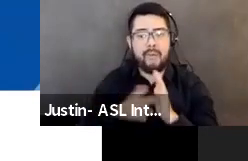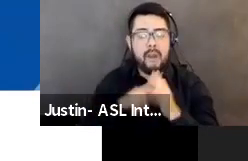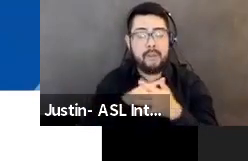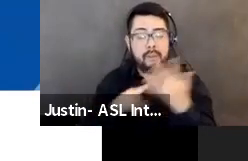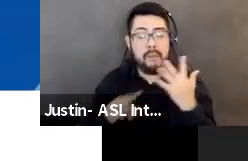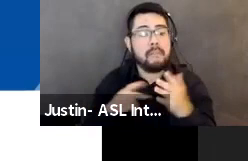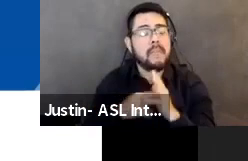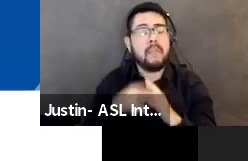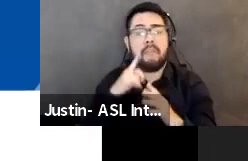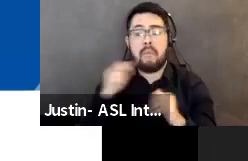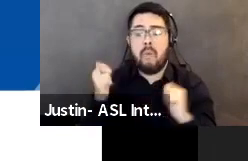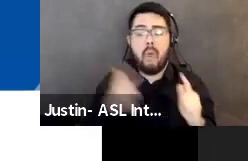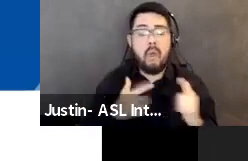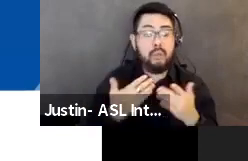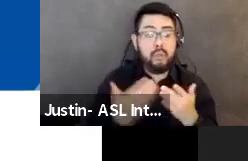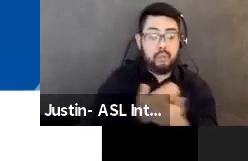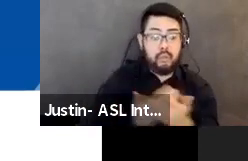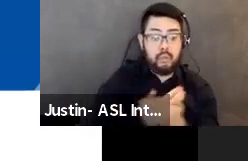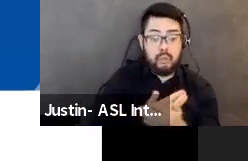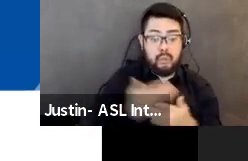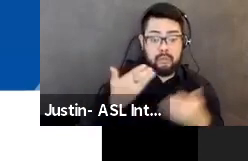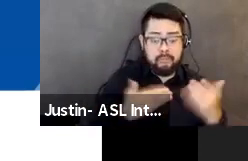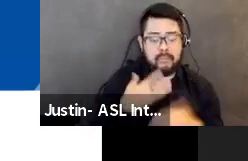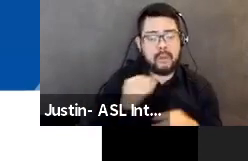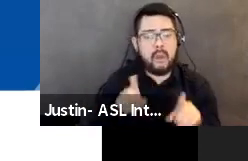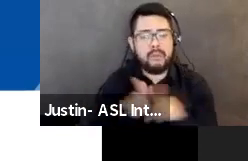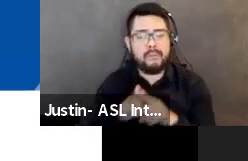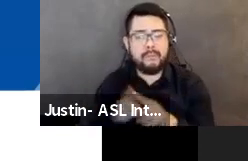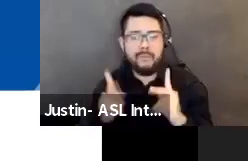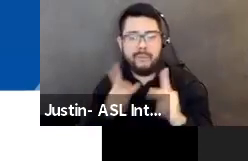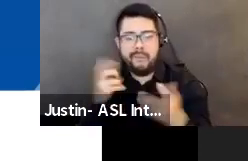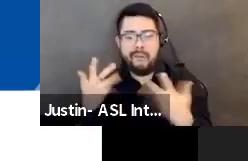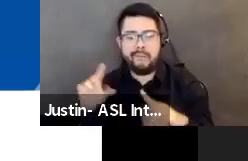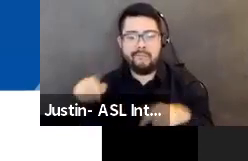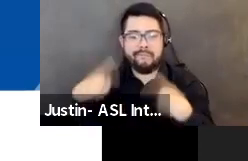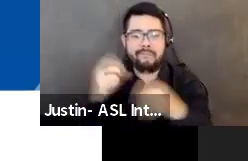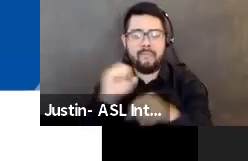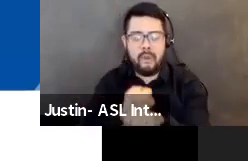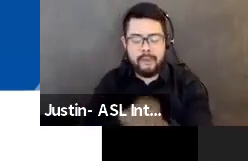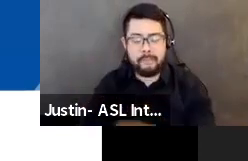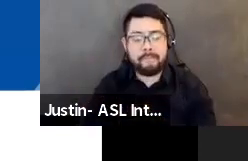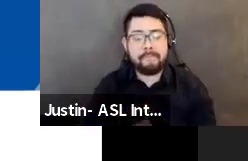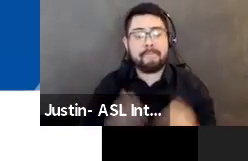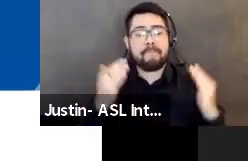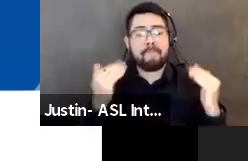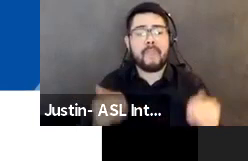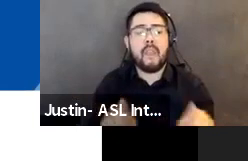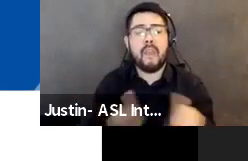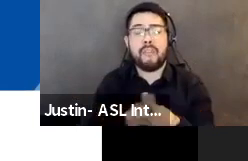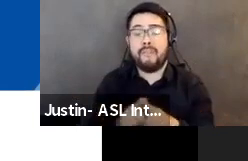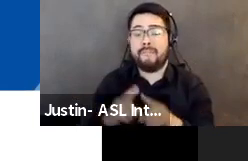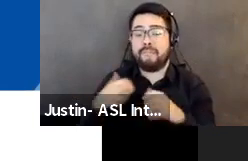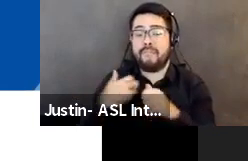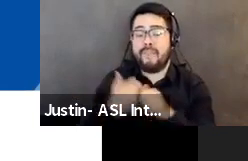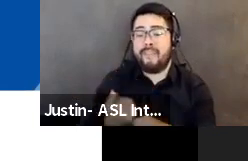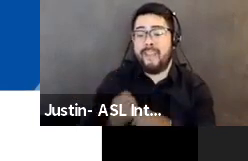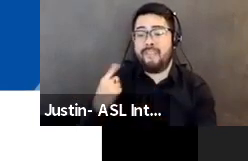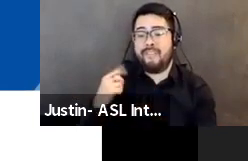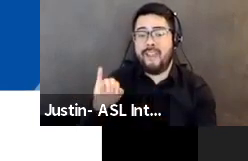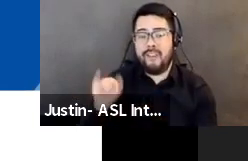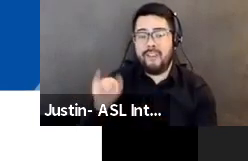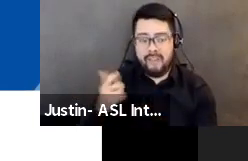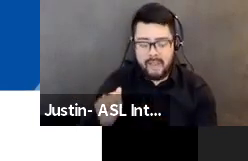candidates as well as incumbents in addition consistent with last year's iga principals will have the